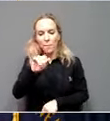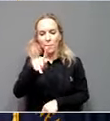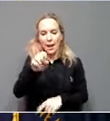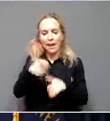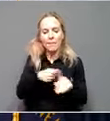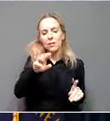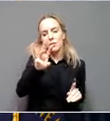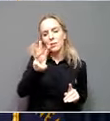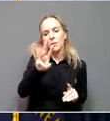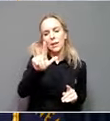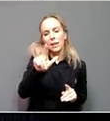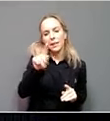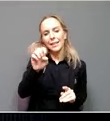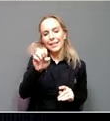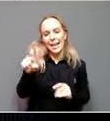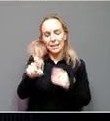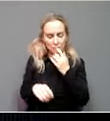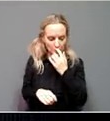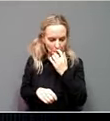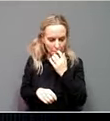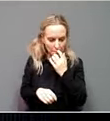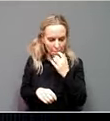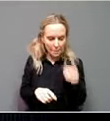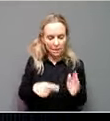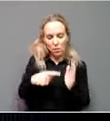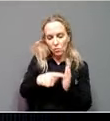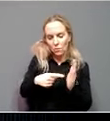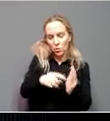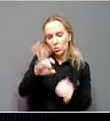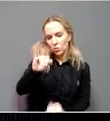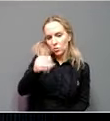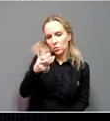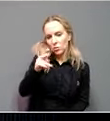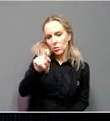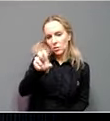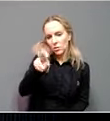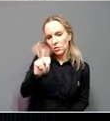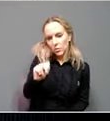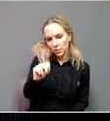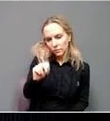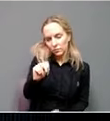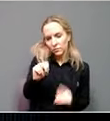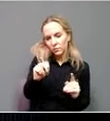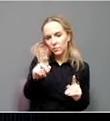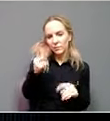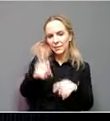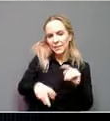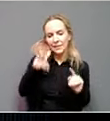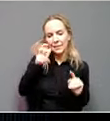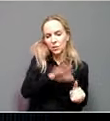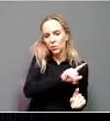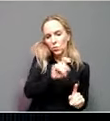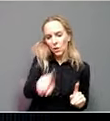WLEX. Representative Greg Guthrie is among the Kentucky congressmen who